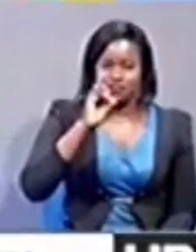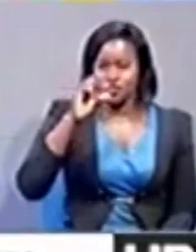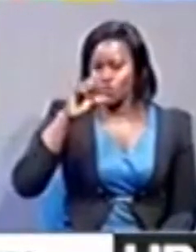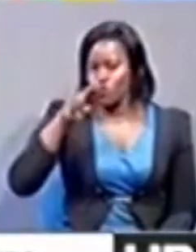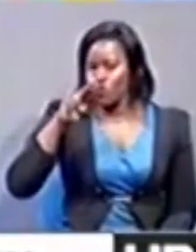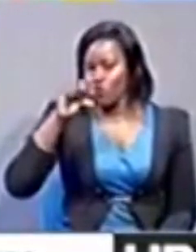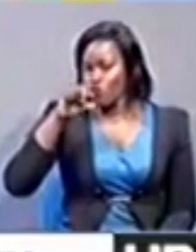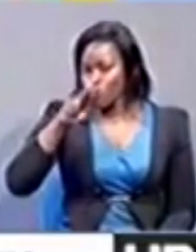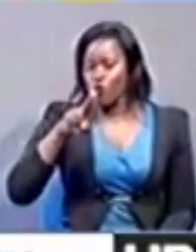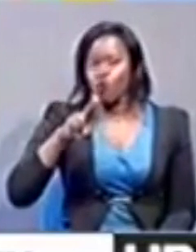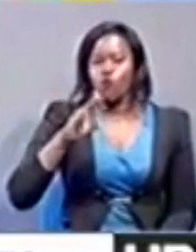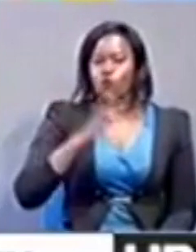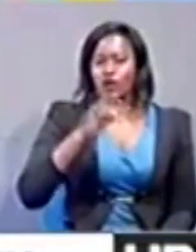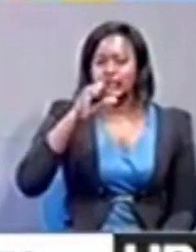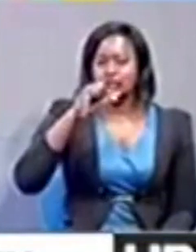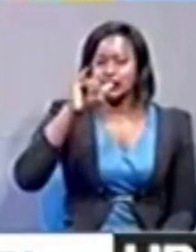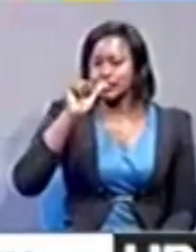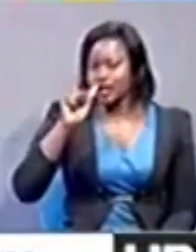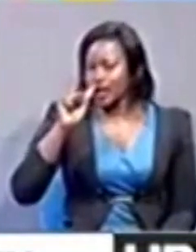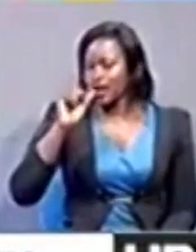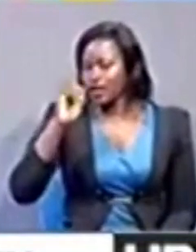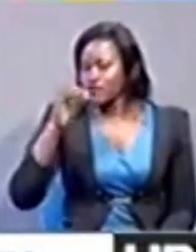The migugu is ours.